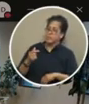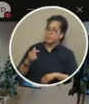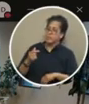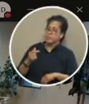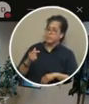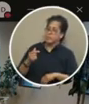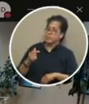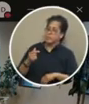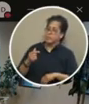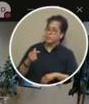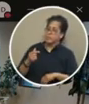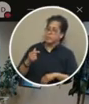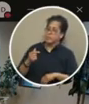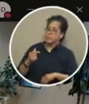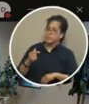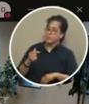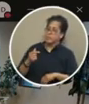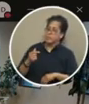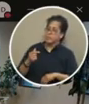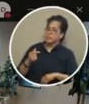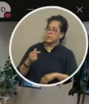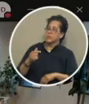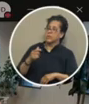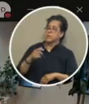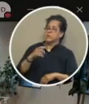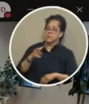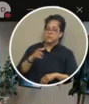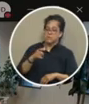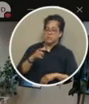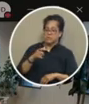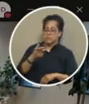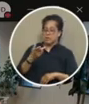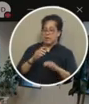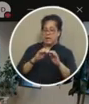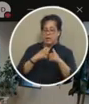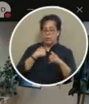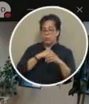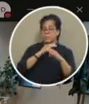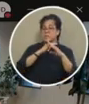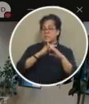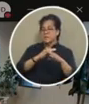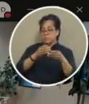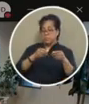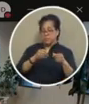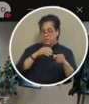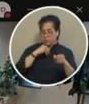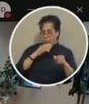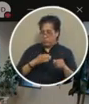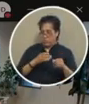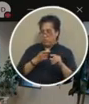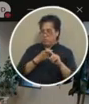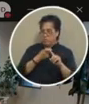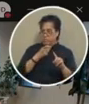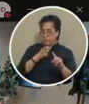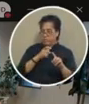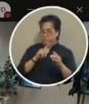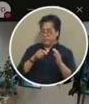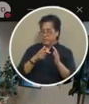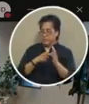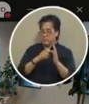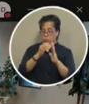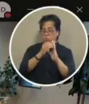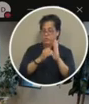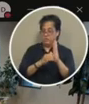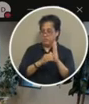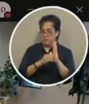mics, please? Is there Your any way cameras? that we can protect the property owners from this